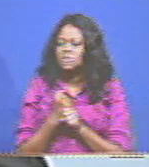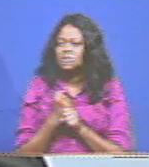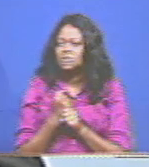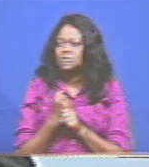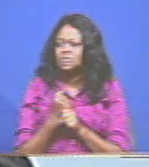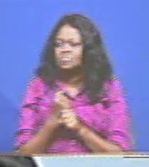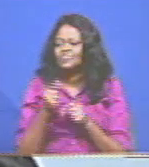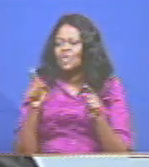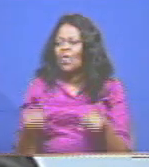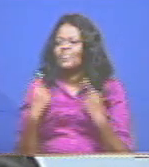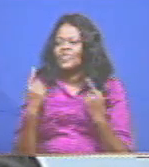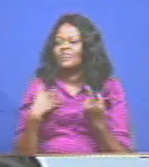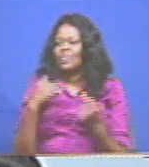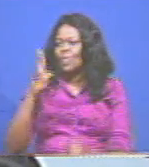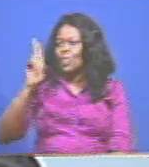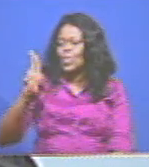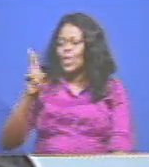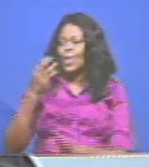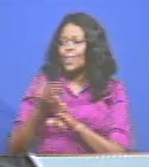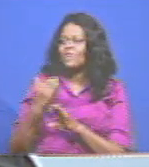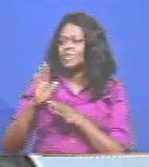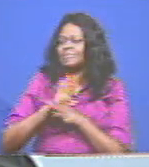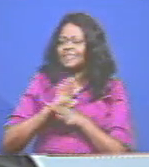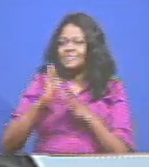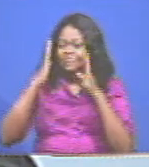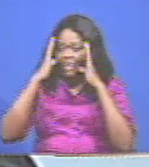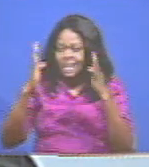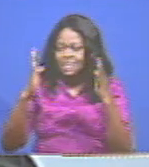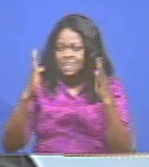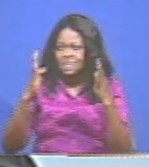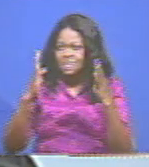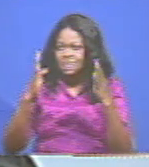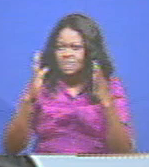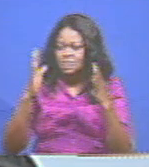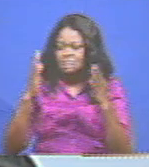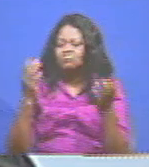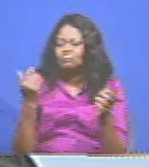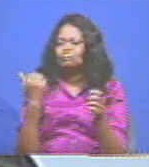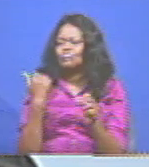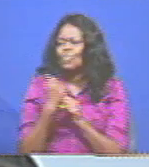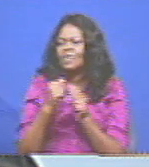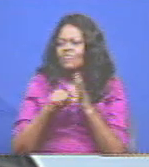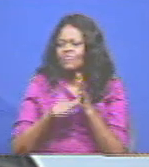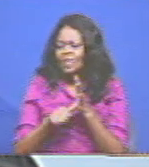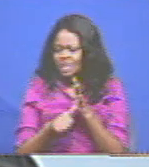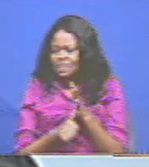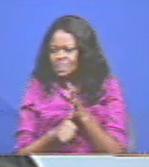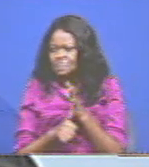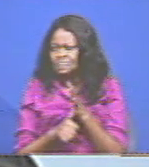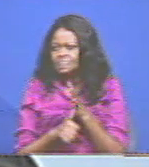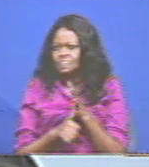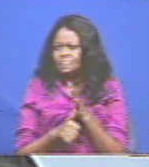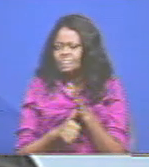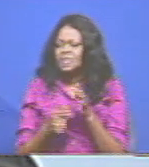the conflict, because Uhuru was initially very busy focused on getting the legacy. Yes. And Ruto is busy campaigning for 2022.